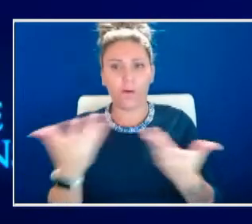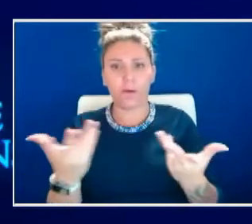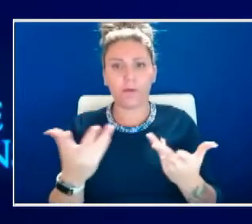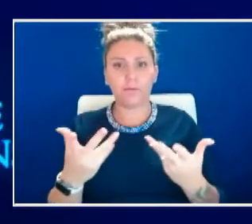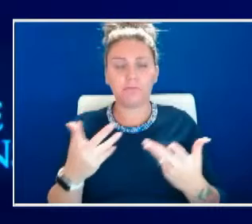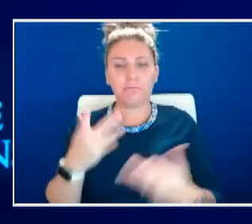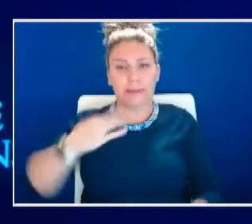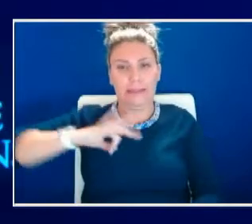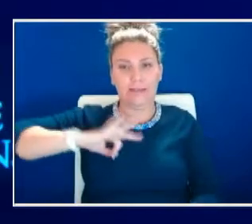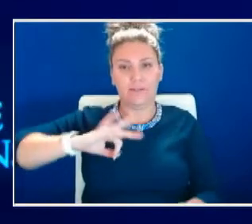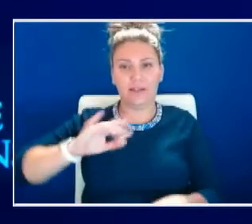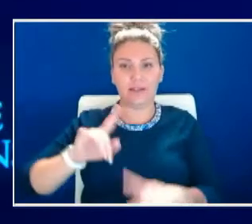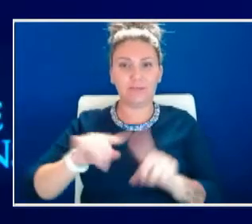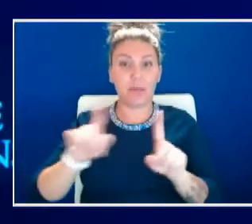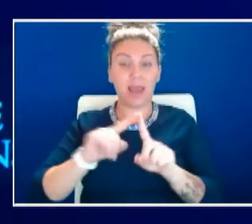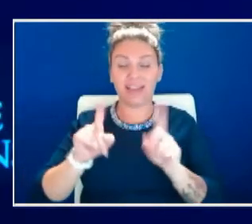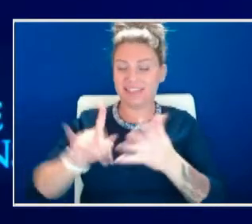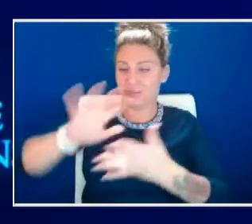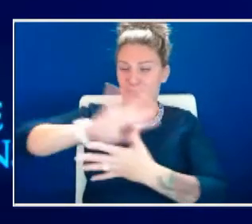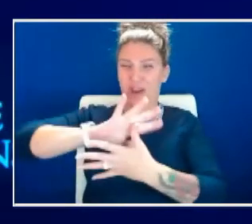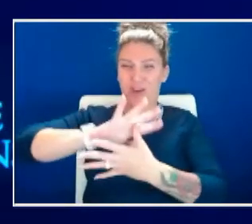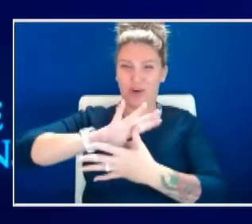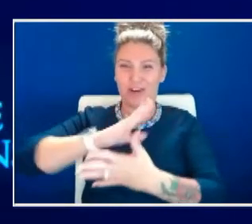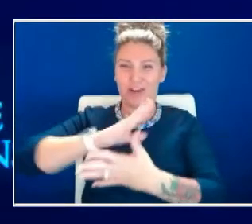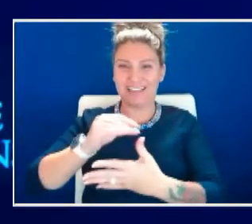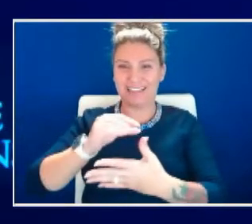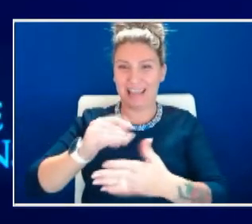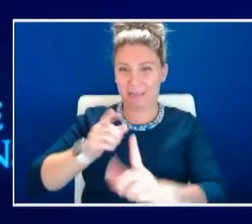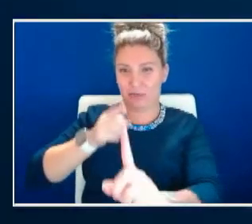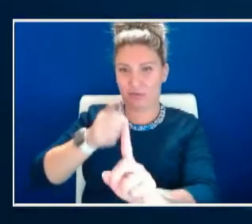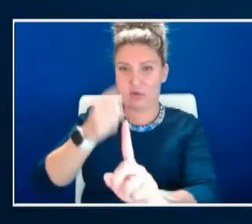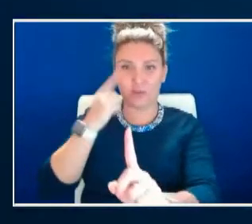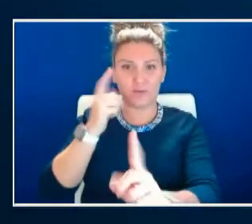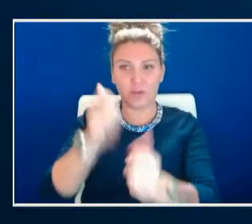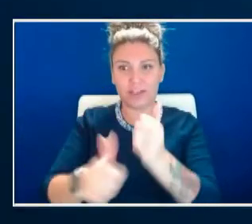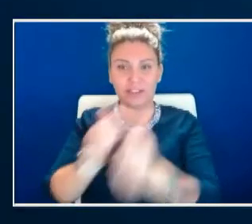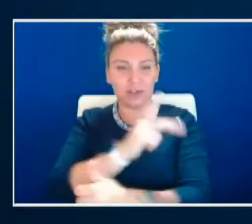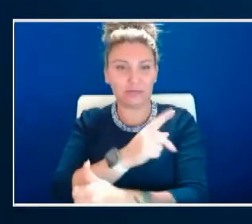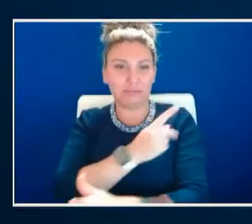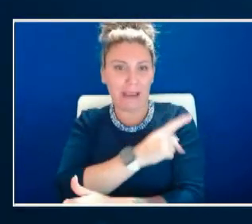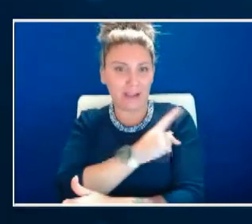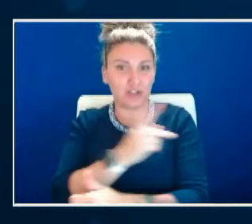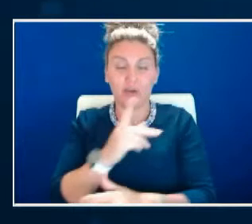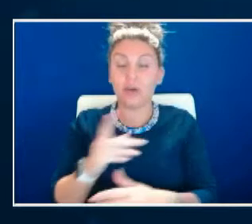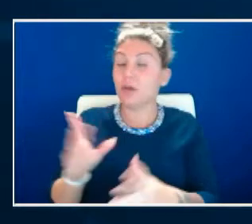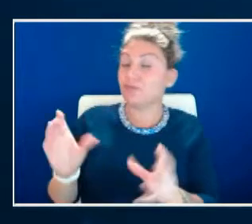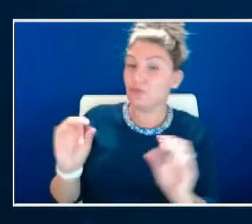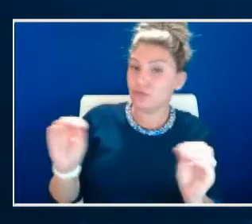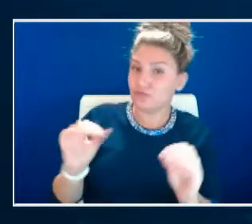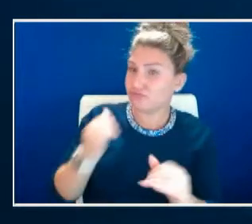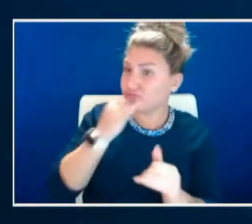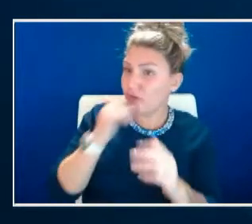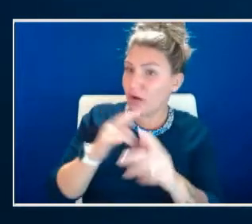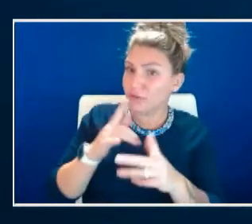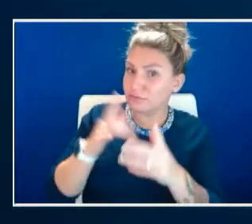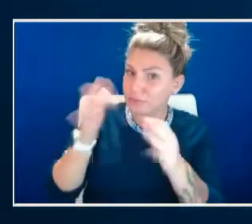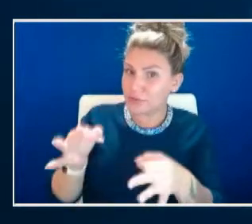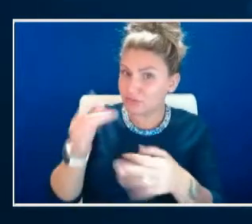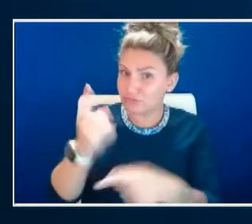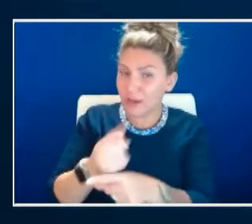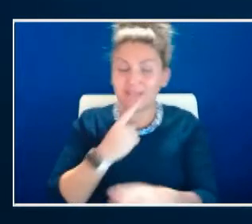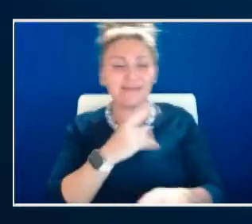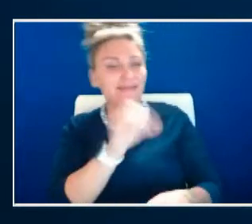to the priorities and what the end goals are of each individual patient. And there's no wrong answer. And there's no wrong answer. That's exactly right. Cammie, how did it feel after